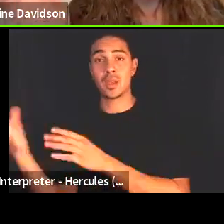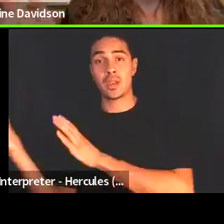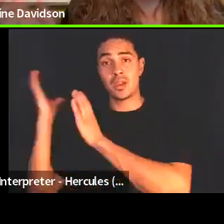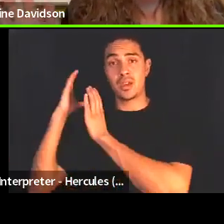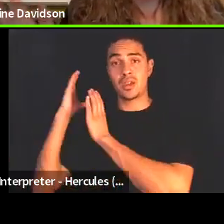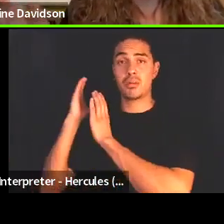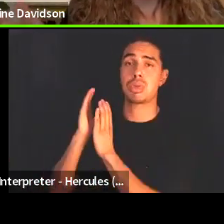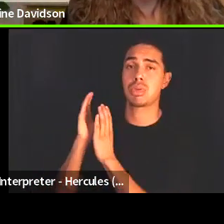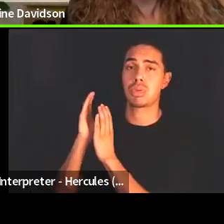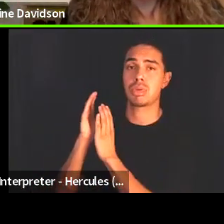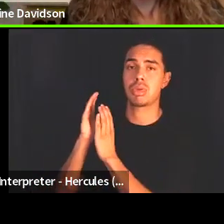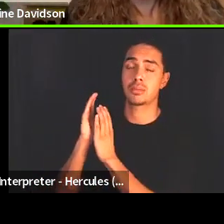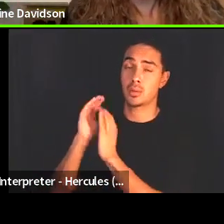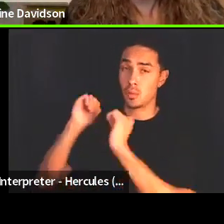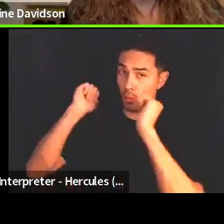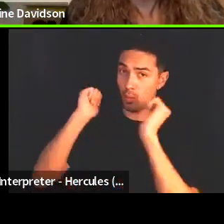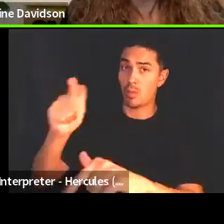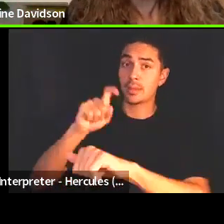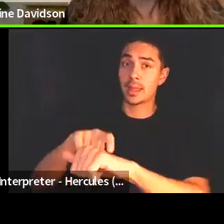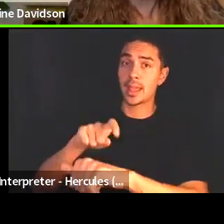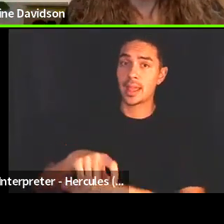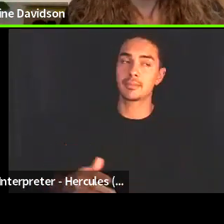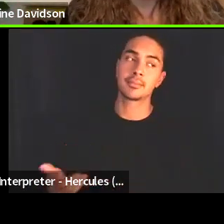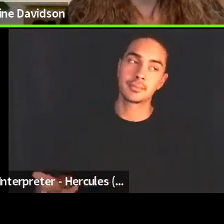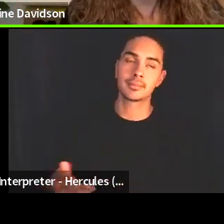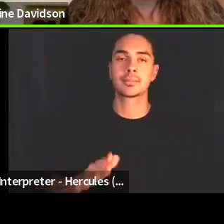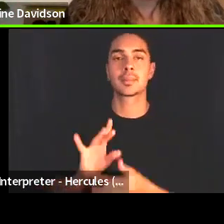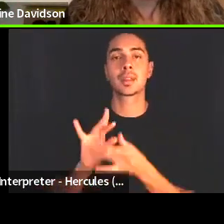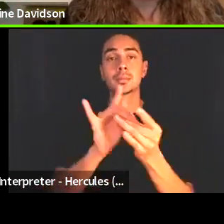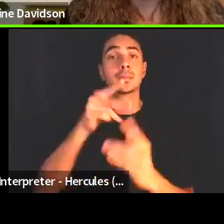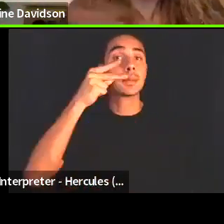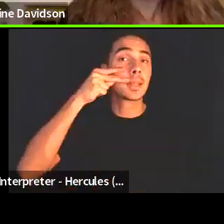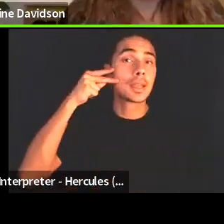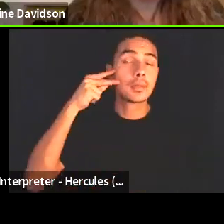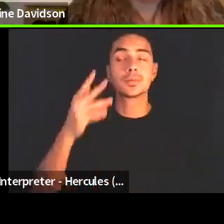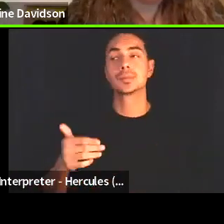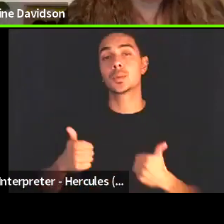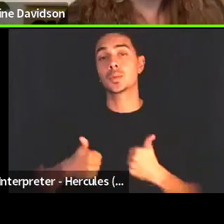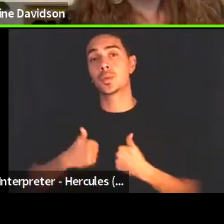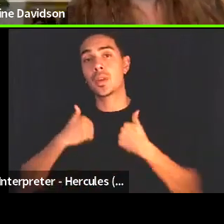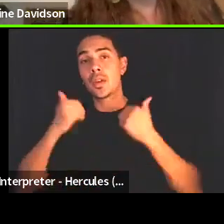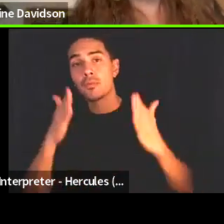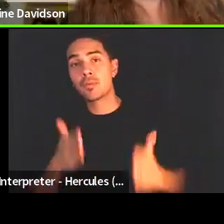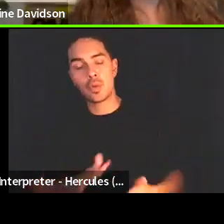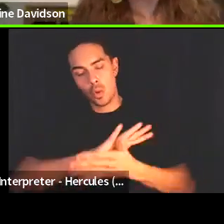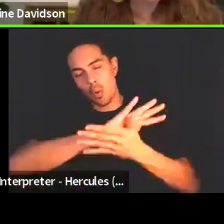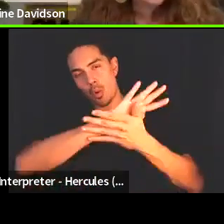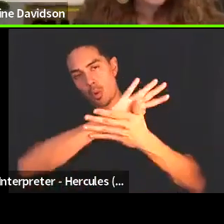It around being Native, around being a survivor, all the things, right?